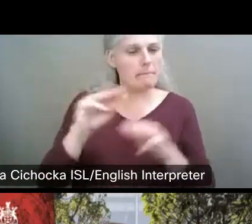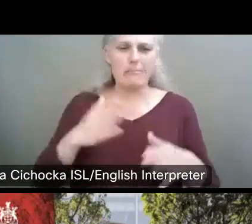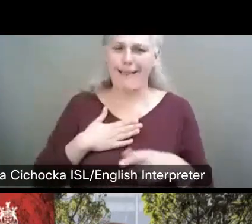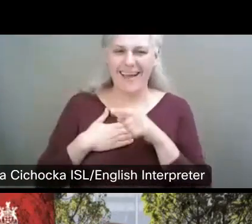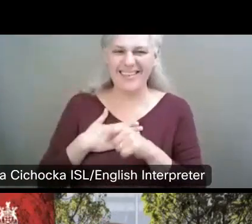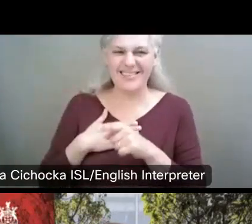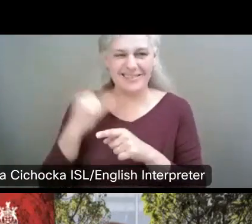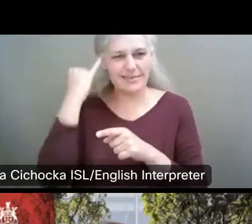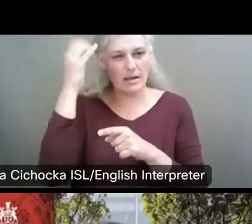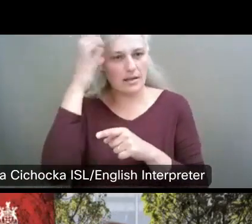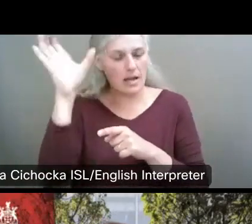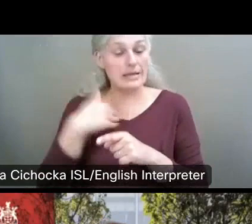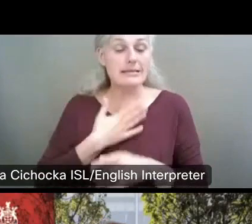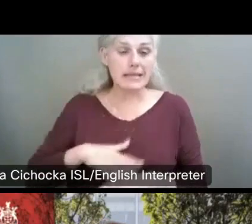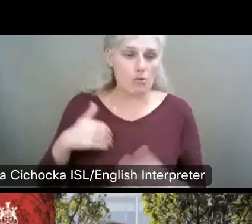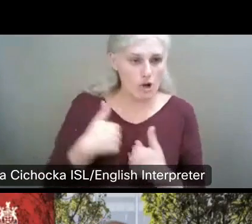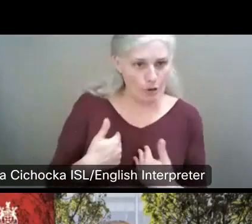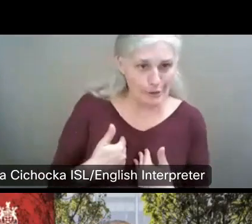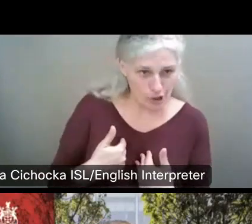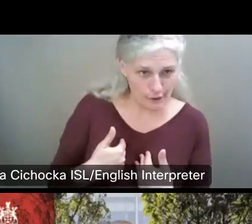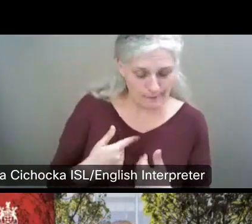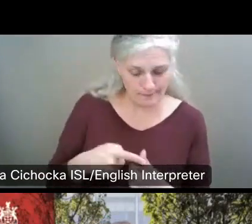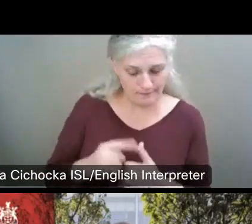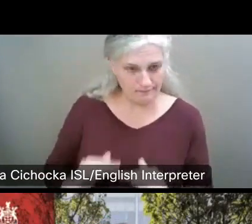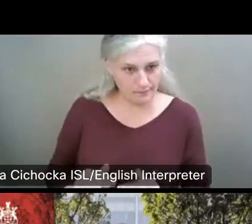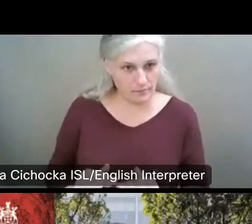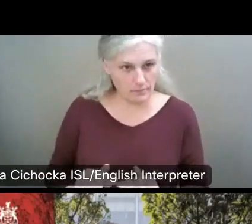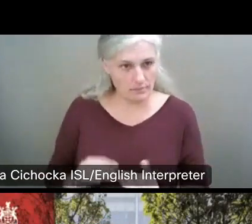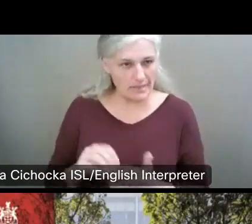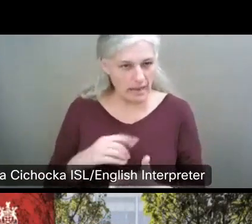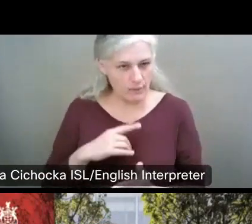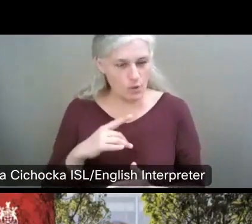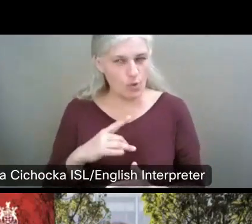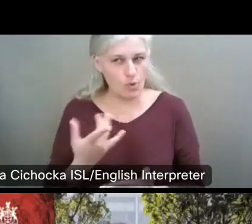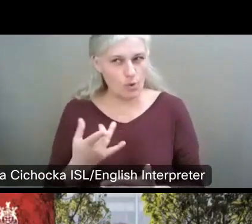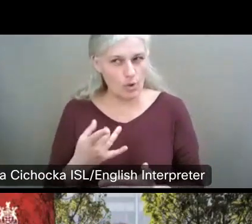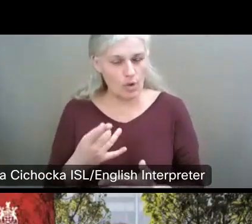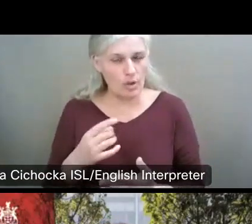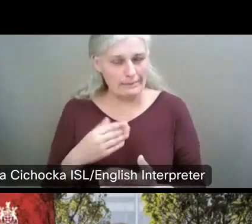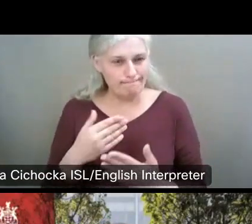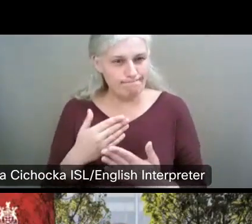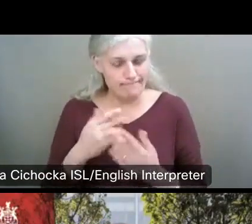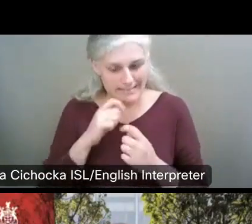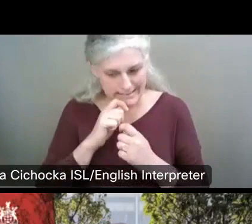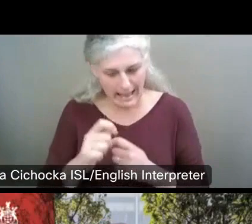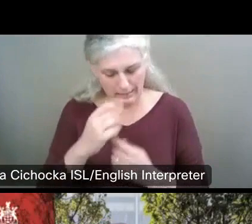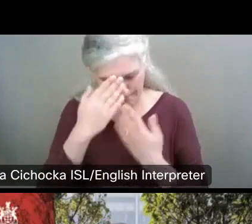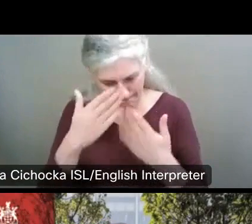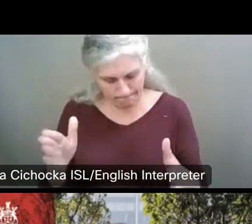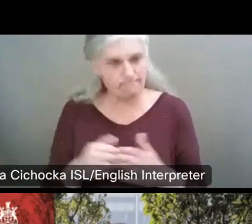people really like that. So you start off with concerned. So you are going to have to assert yourself, I think, bottom line. But if you don't have